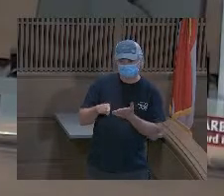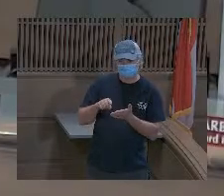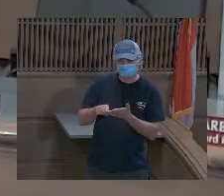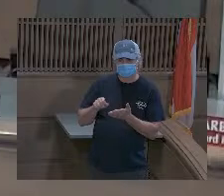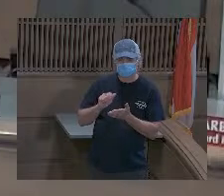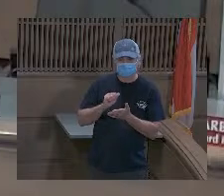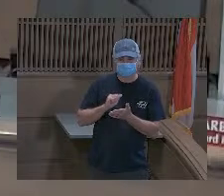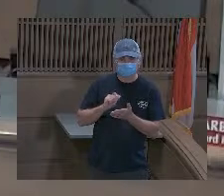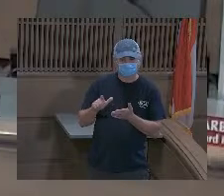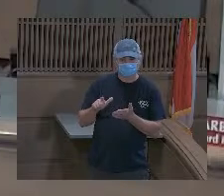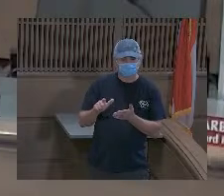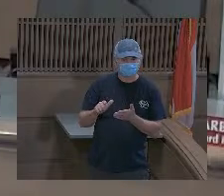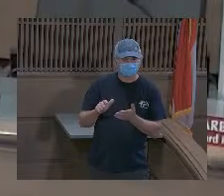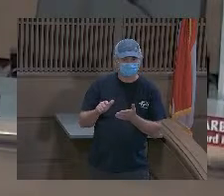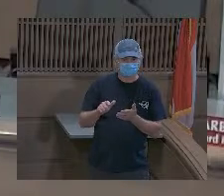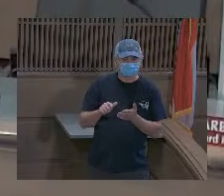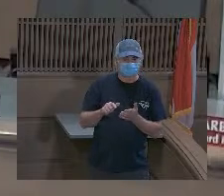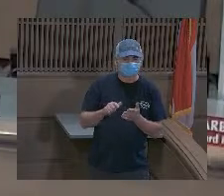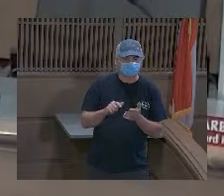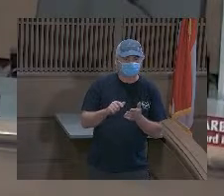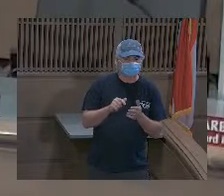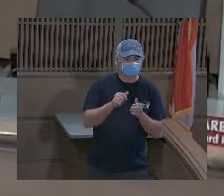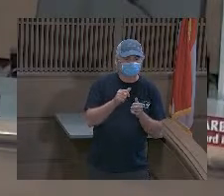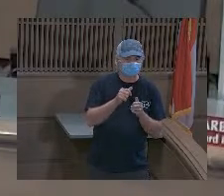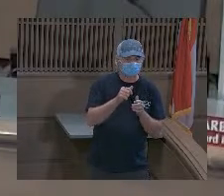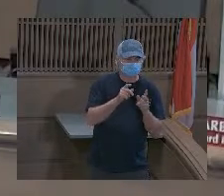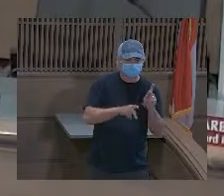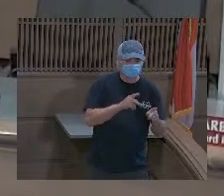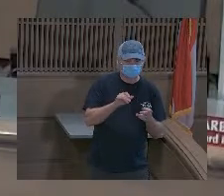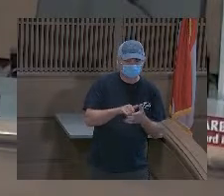than 73 new cases that we investigate every day.